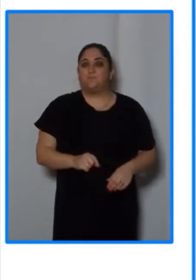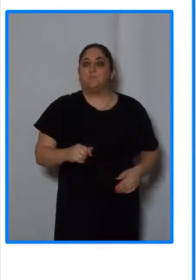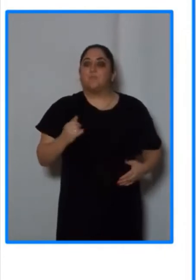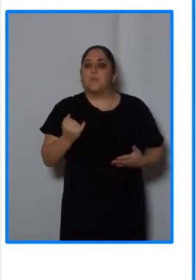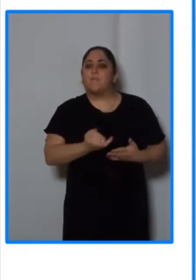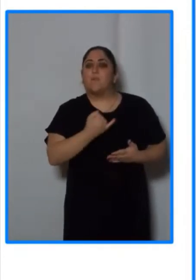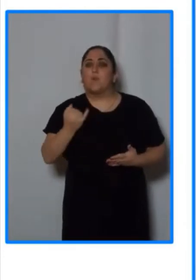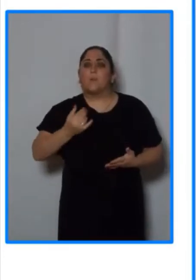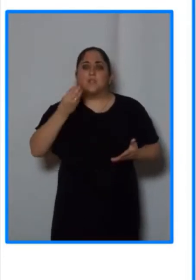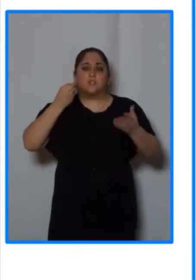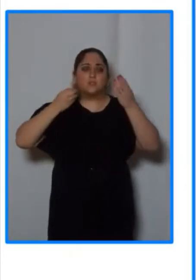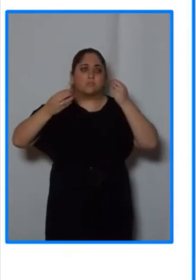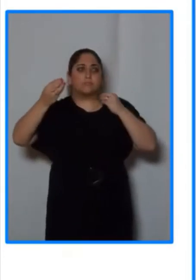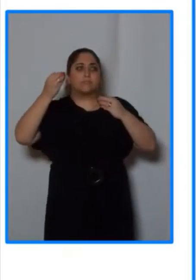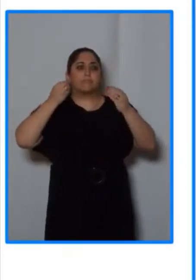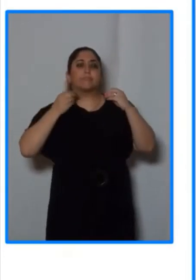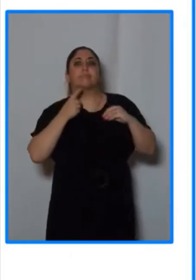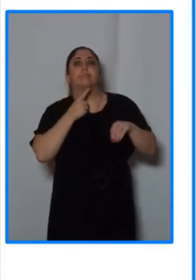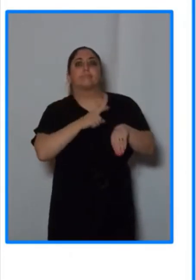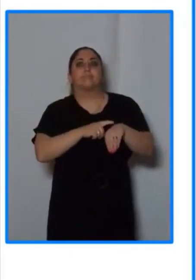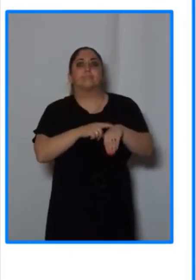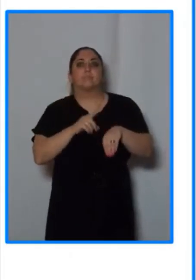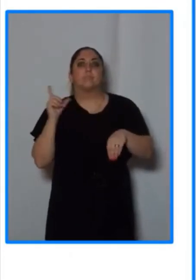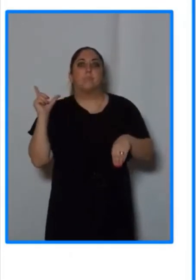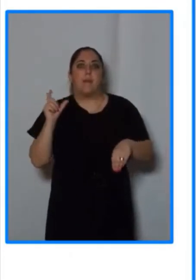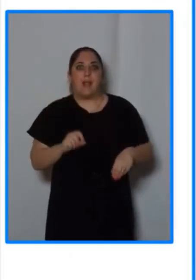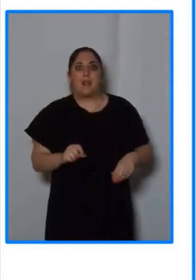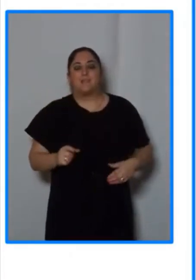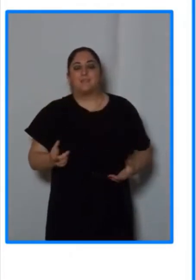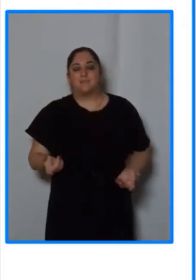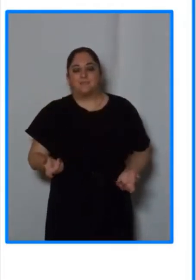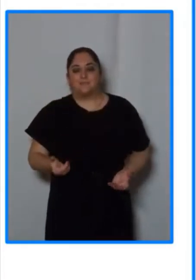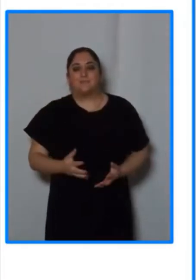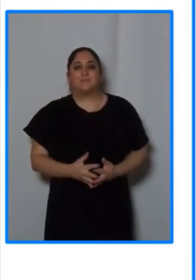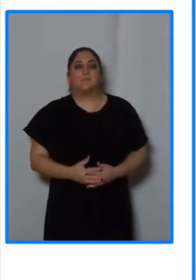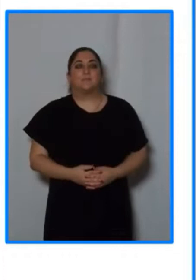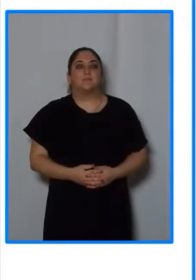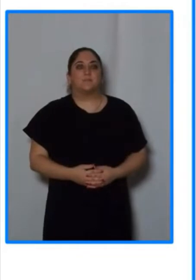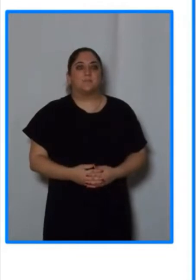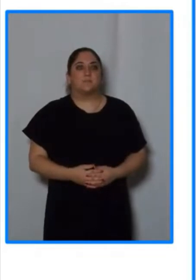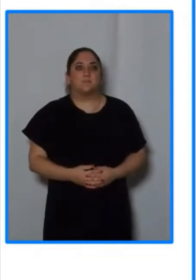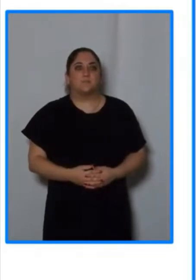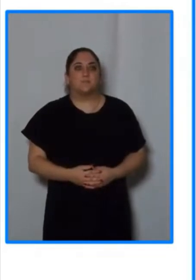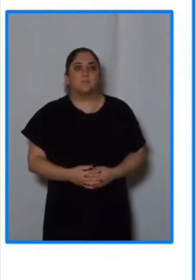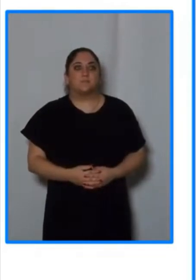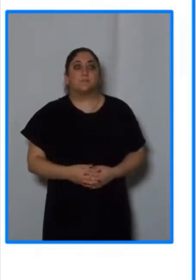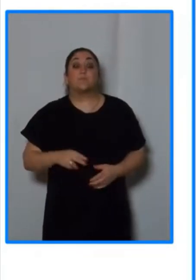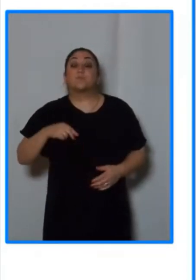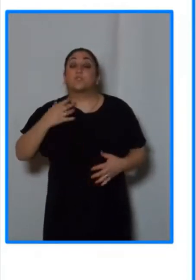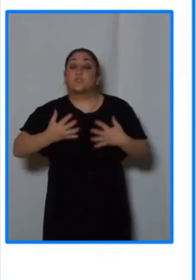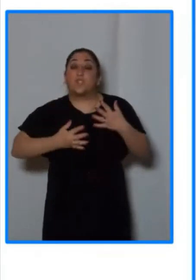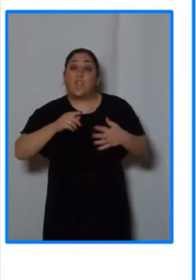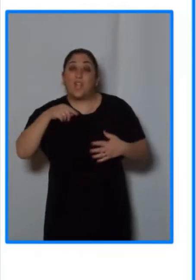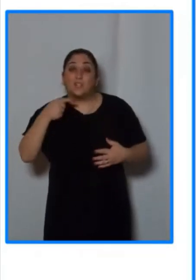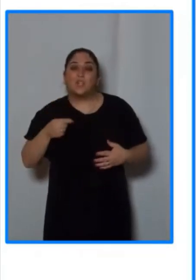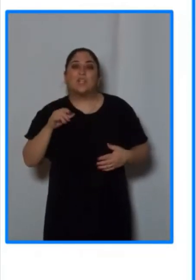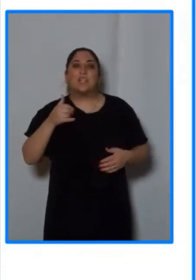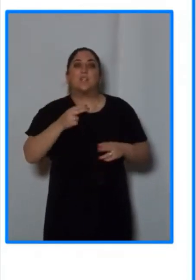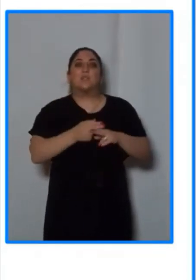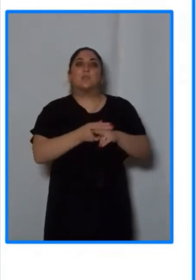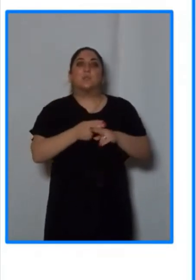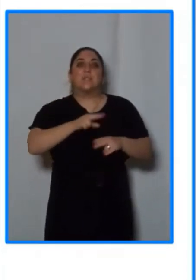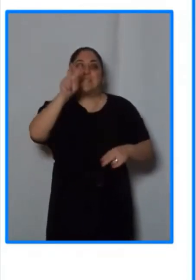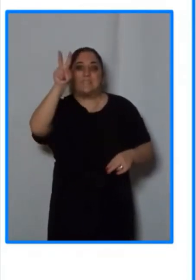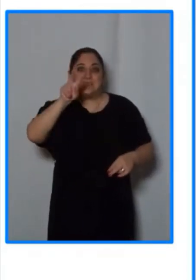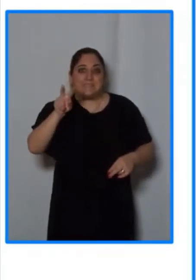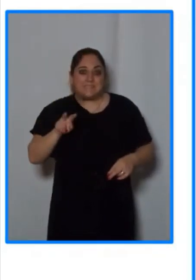main information of the website effortlessly. And then lastly, if you use a screen reader, you do